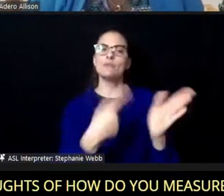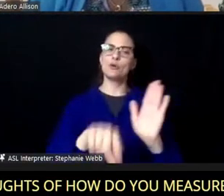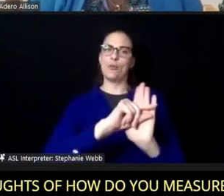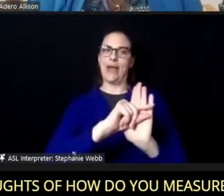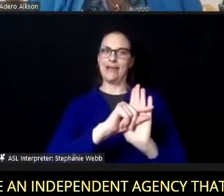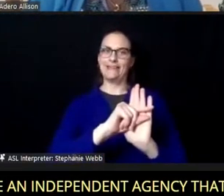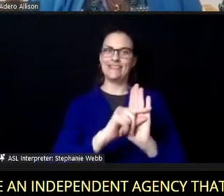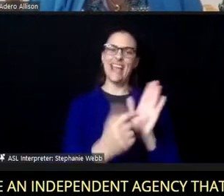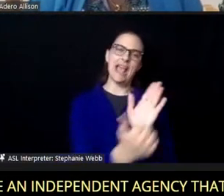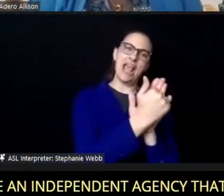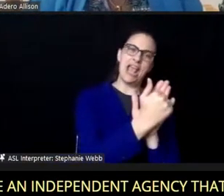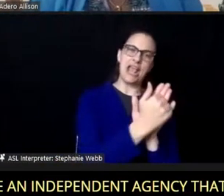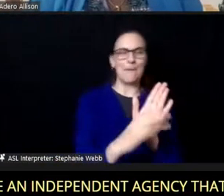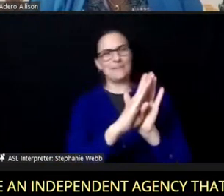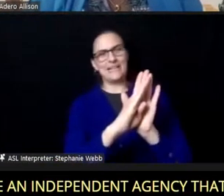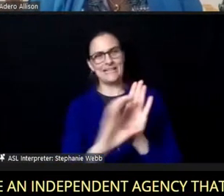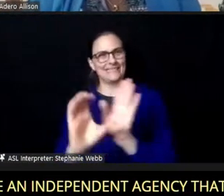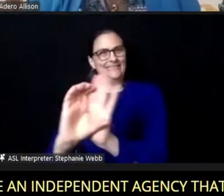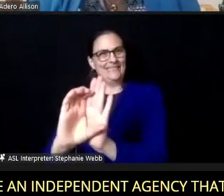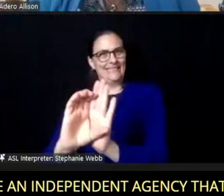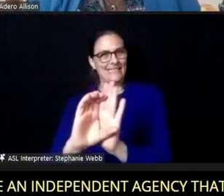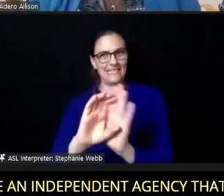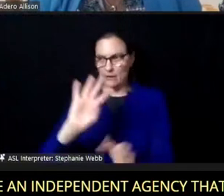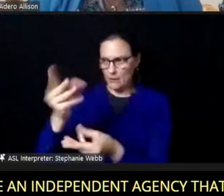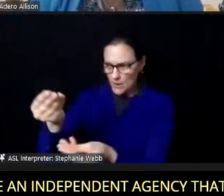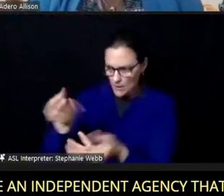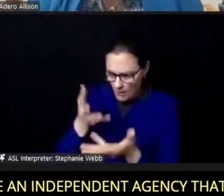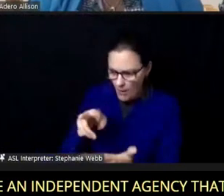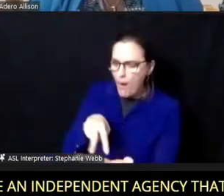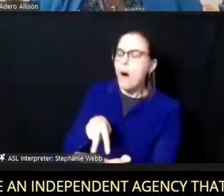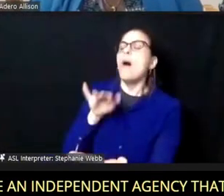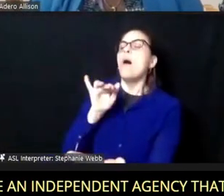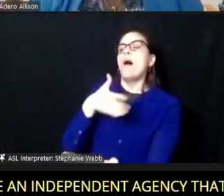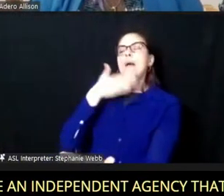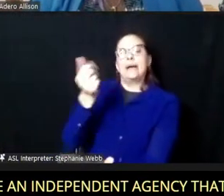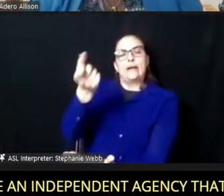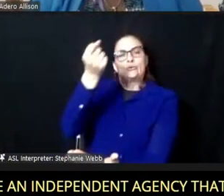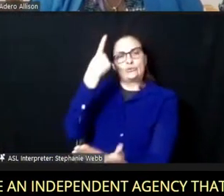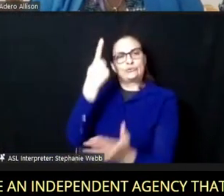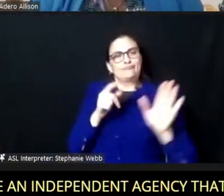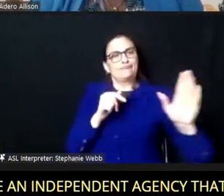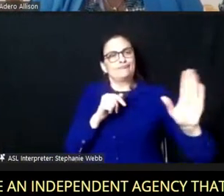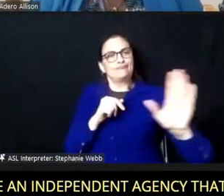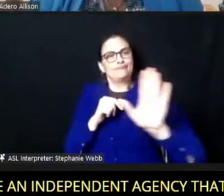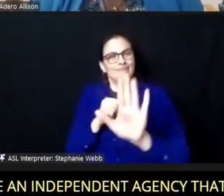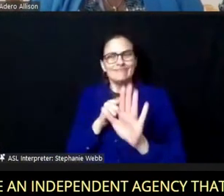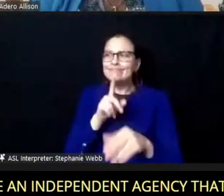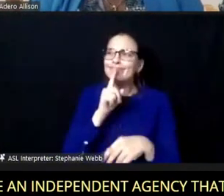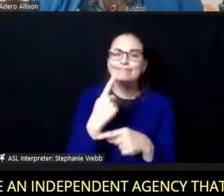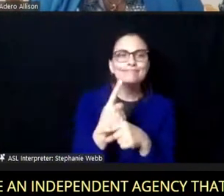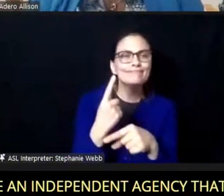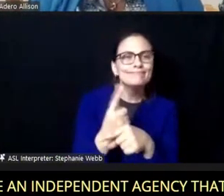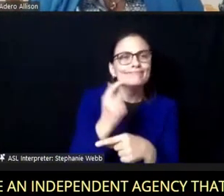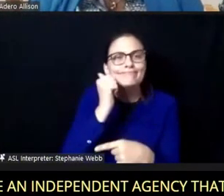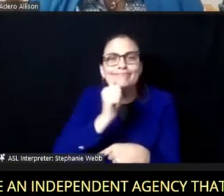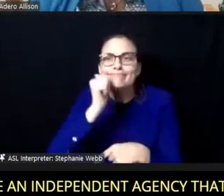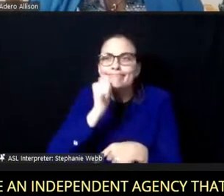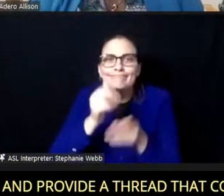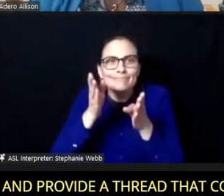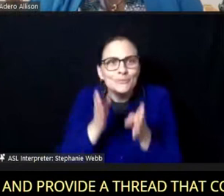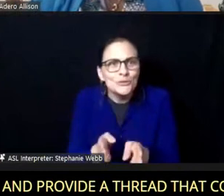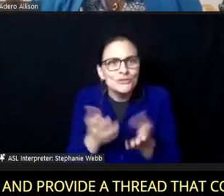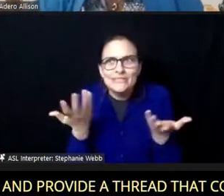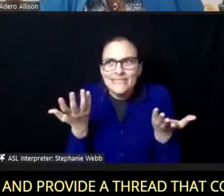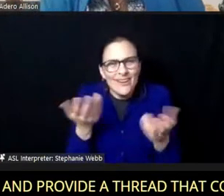right? Because it's very hard to digest all of this stuff for a normal person, right? But, you know, if you had a single number that